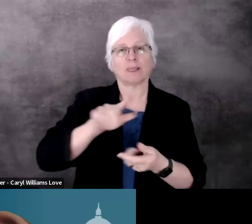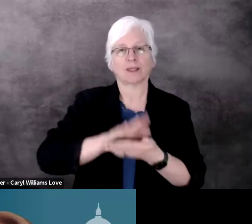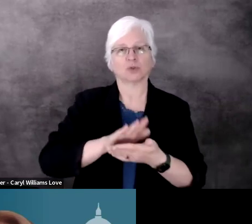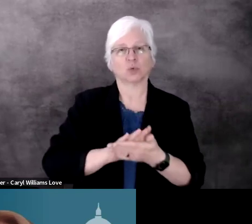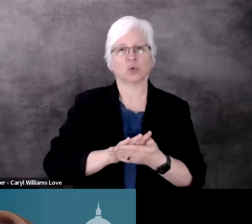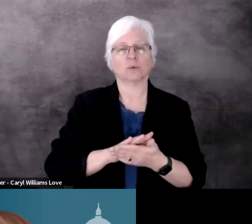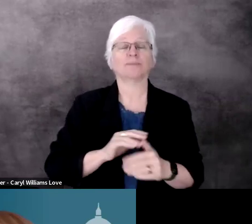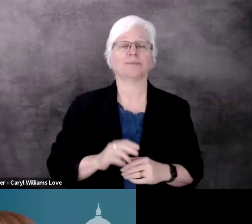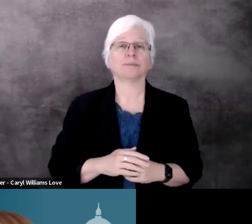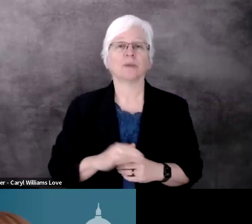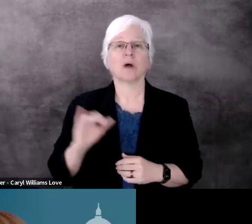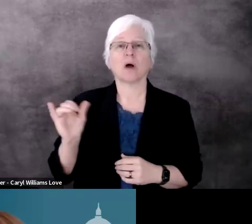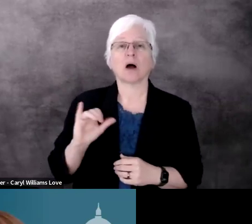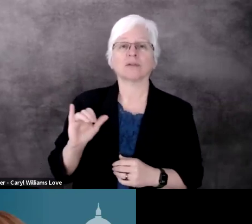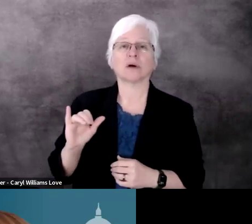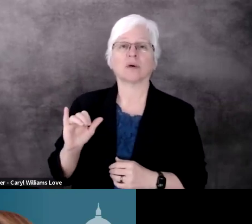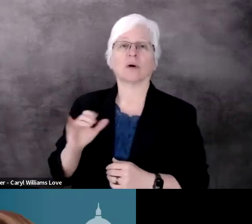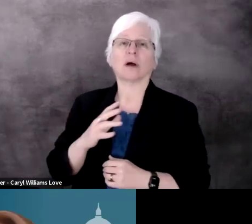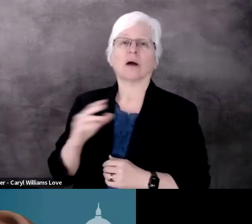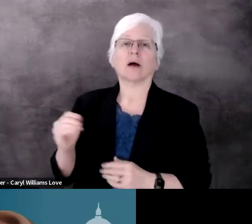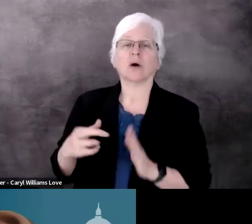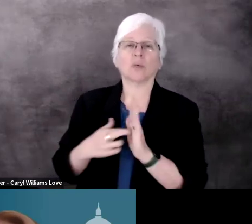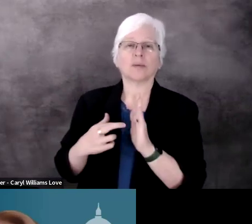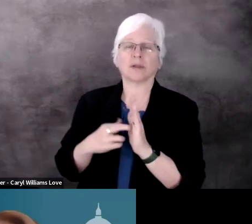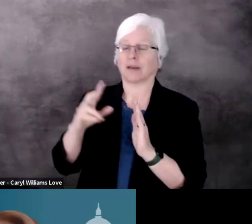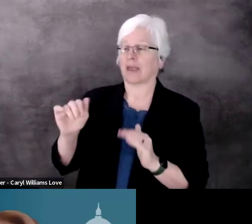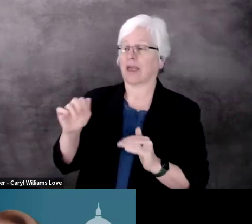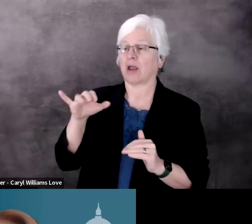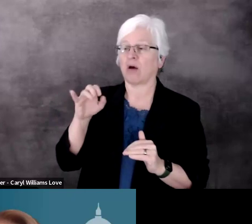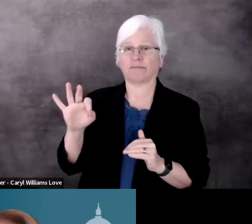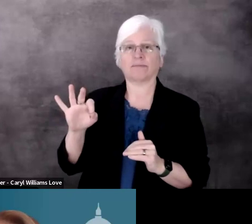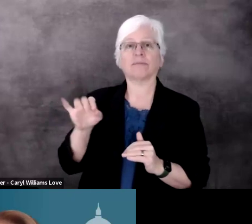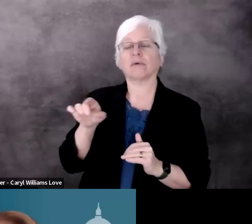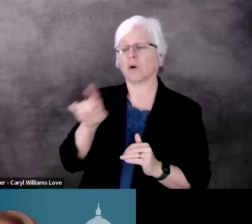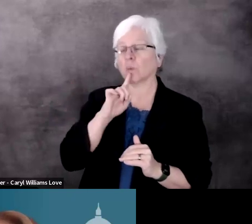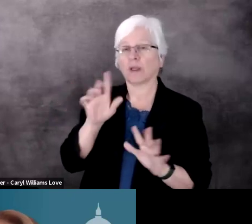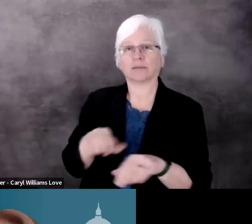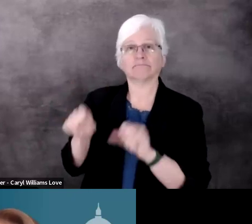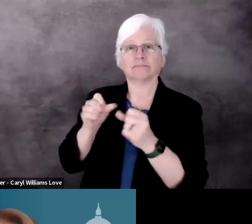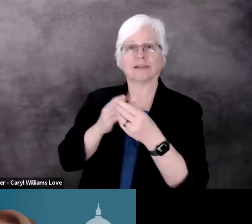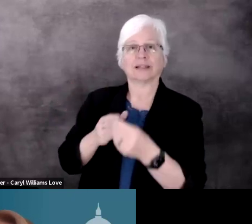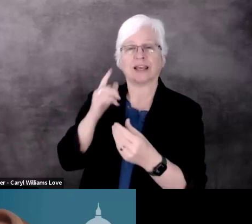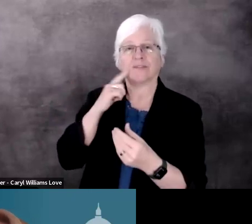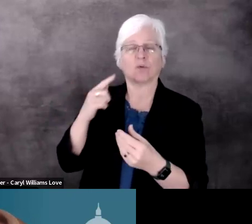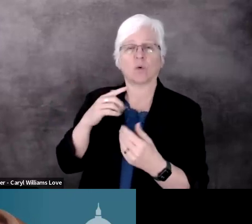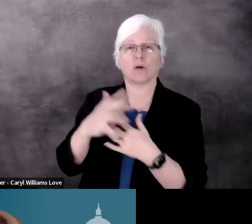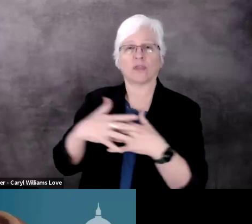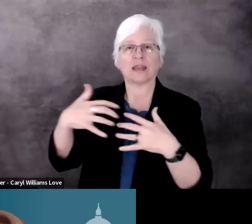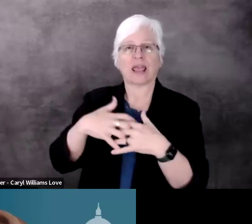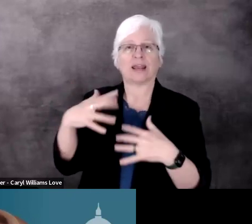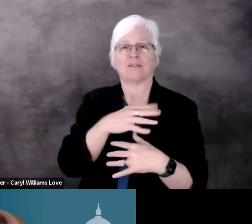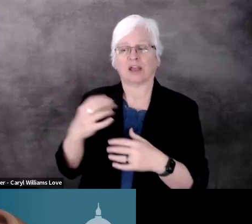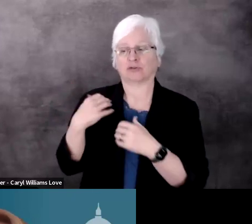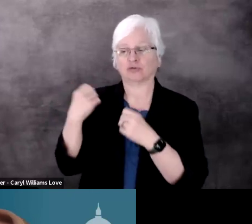out to Representative Lakanoff because she really took the lead around the Native and Strong line,